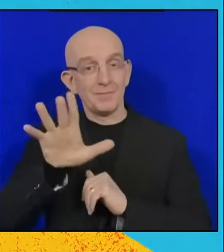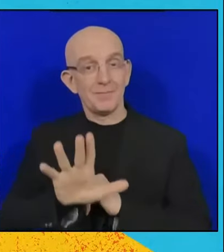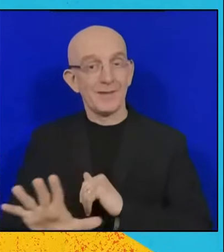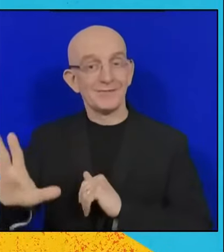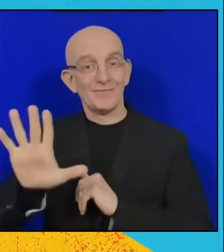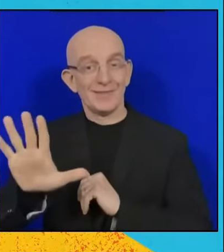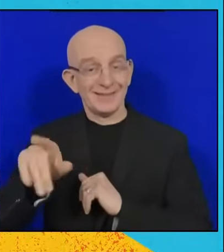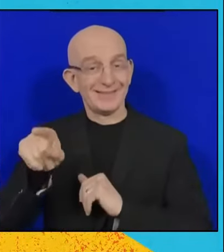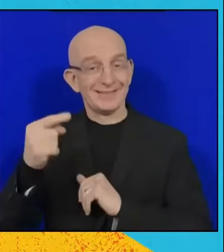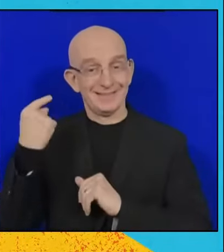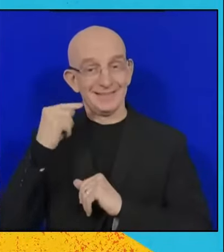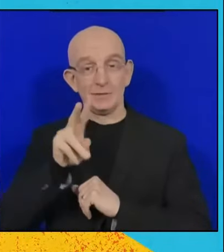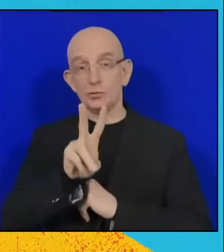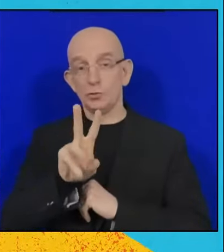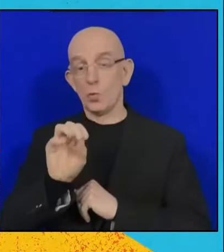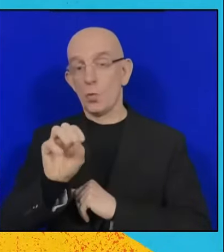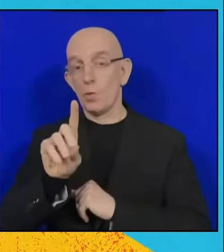The rest is history.